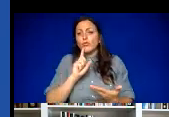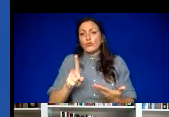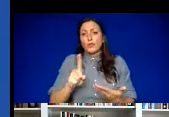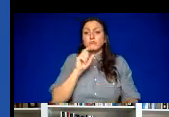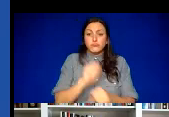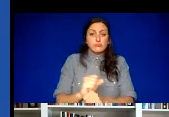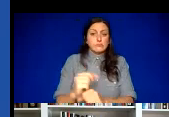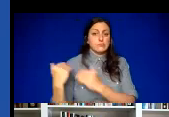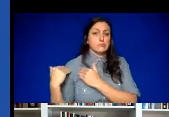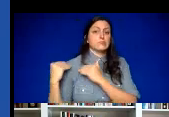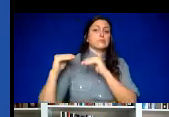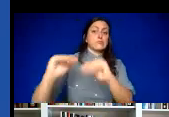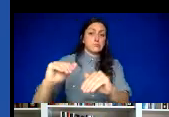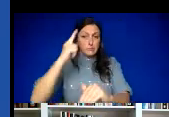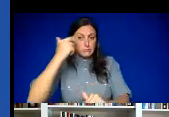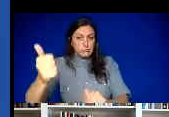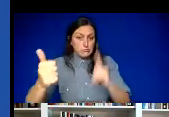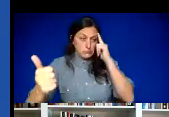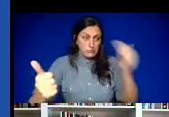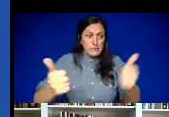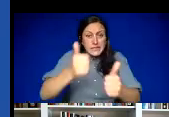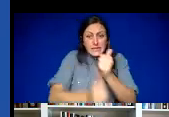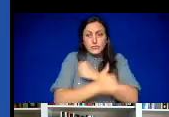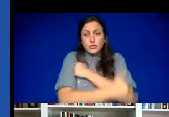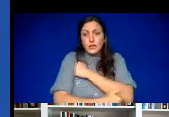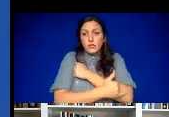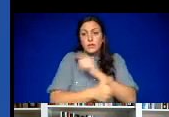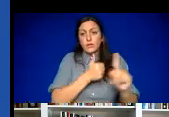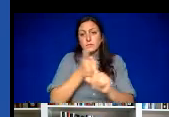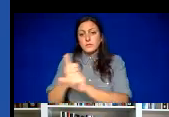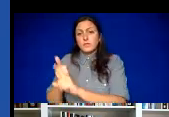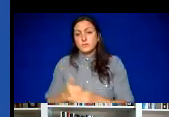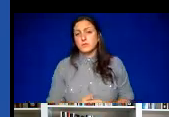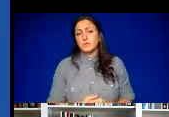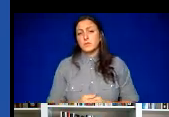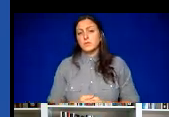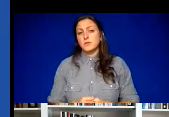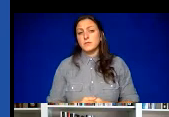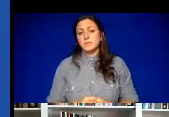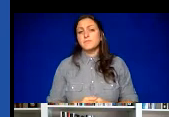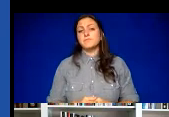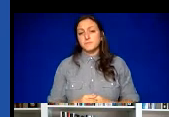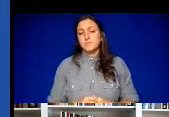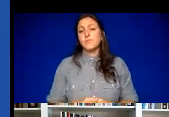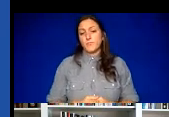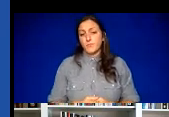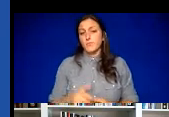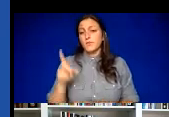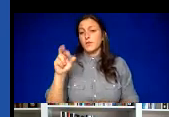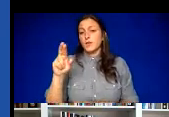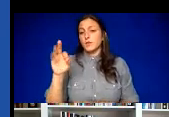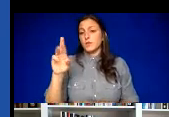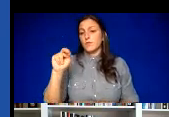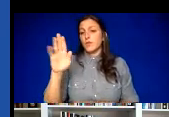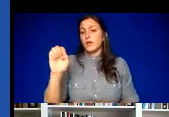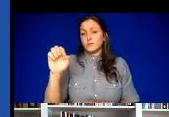truly up to counties to make that decision totally for themselves? Yeah, I think at this point it is county level